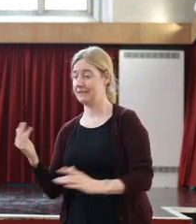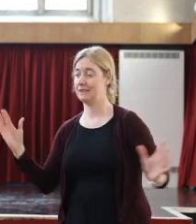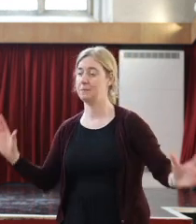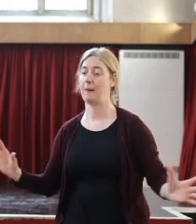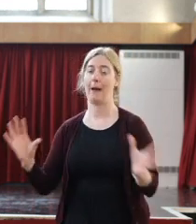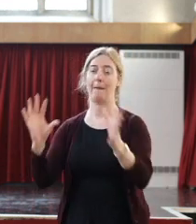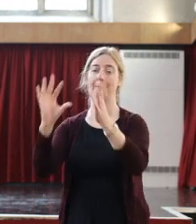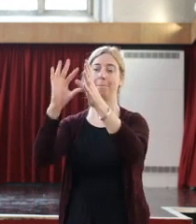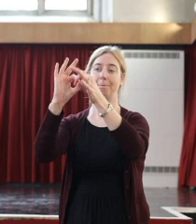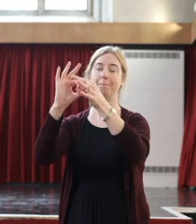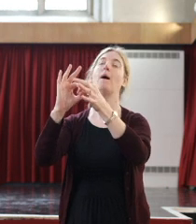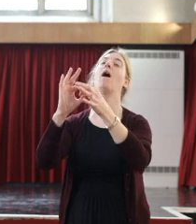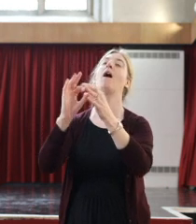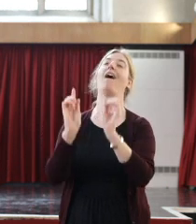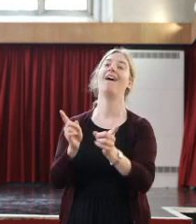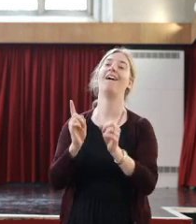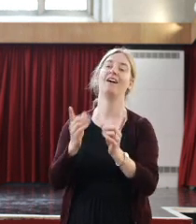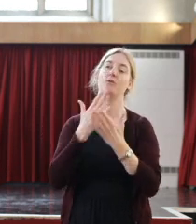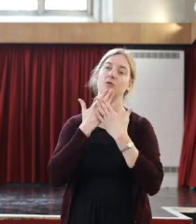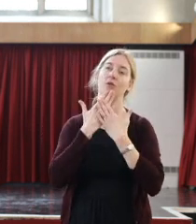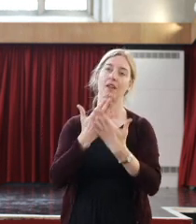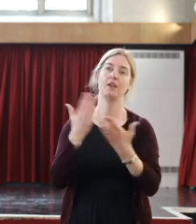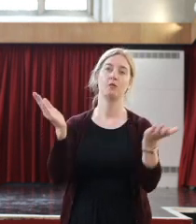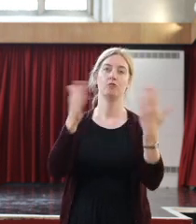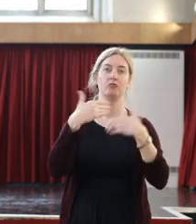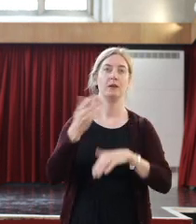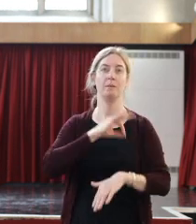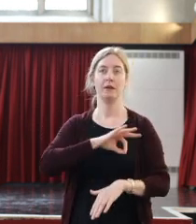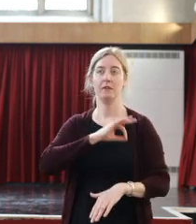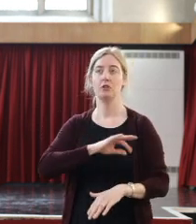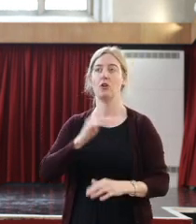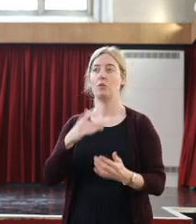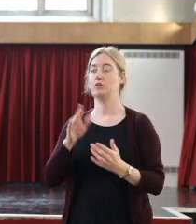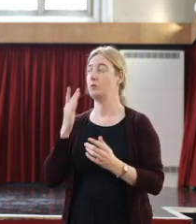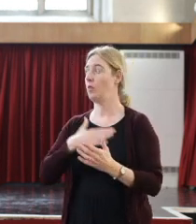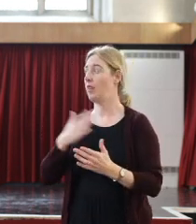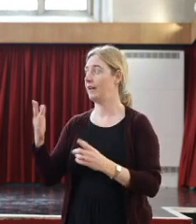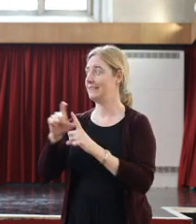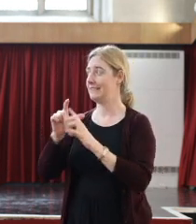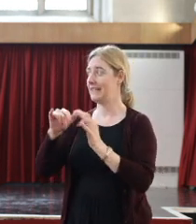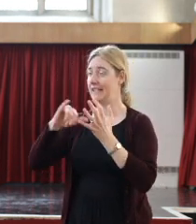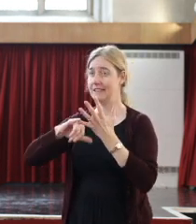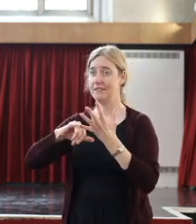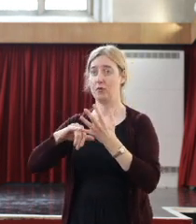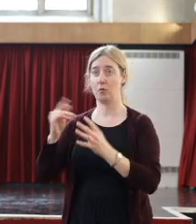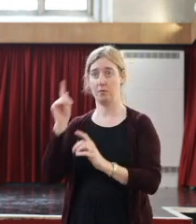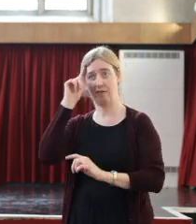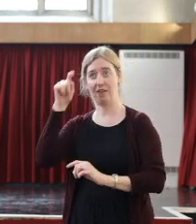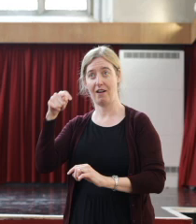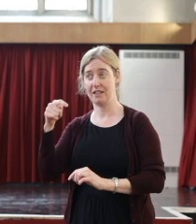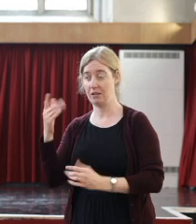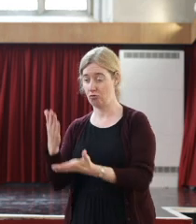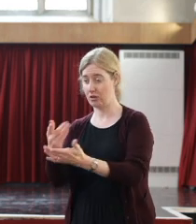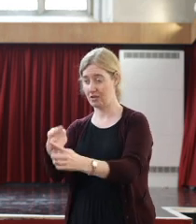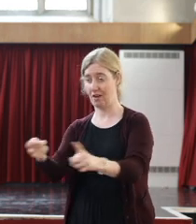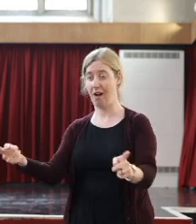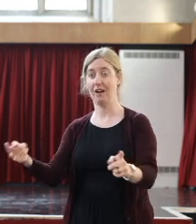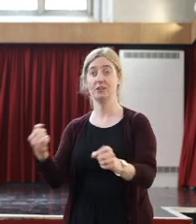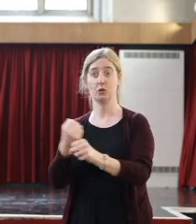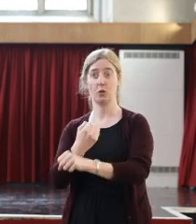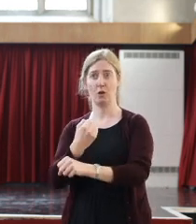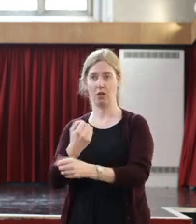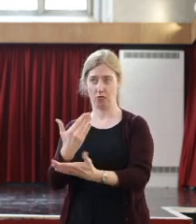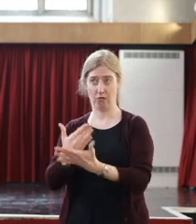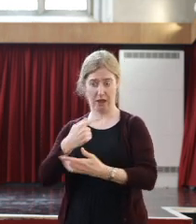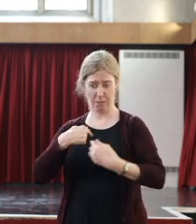for everything they've done for us. I really want to thank Des for putting this to us, for actually trusting us with this